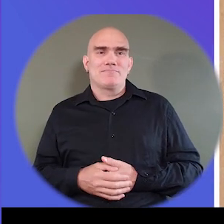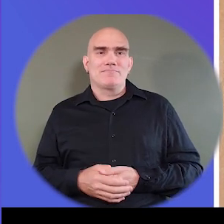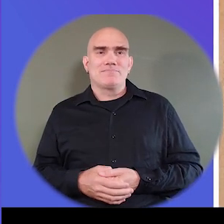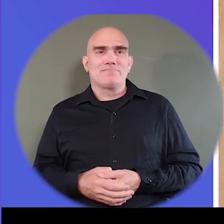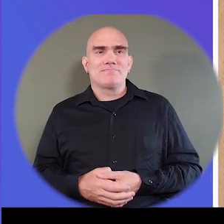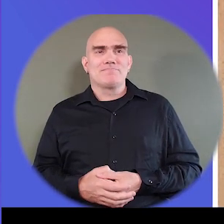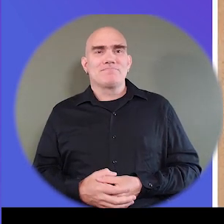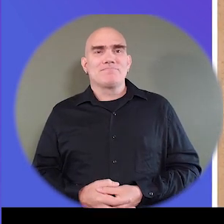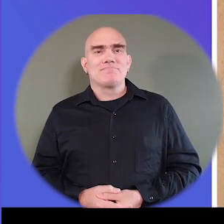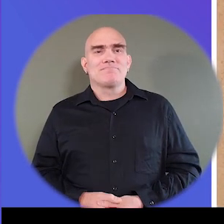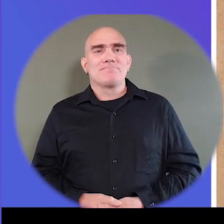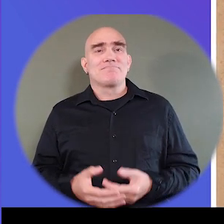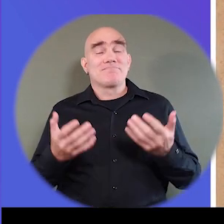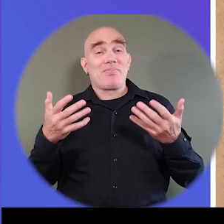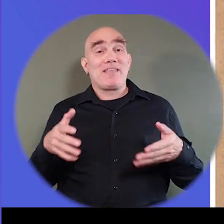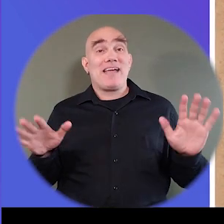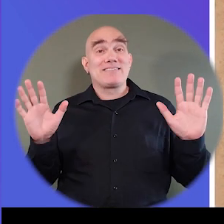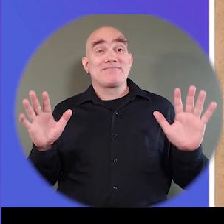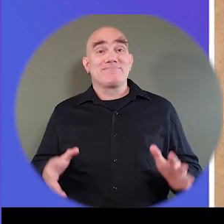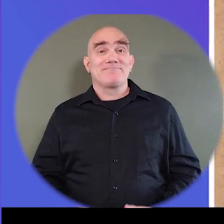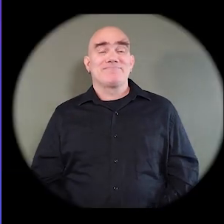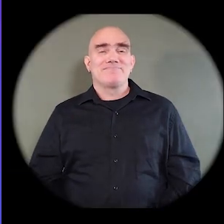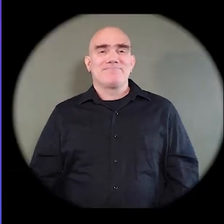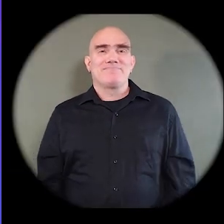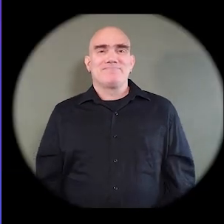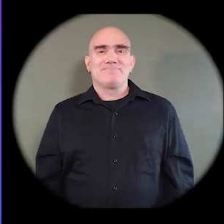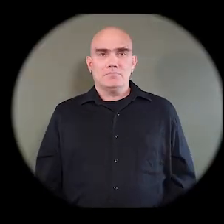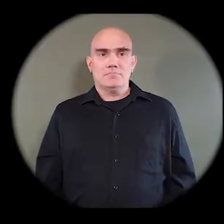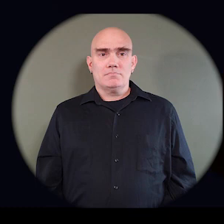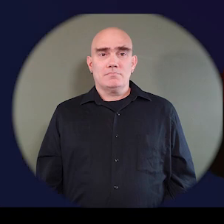A.H. The end.